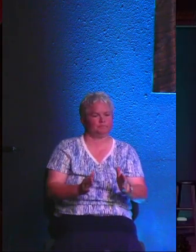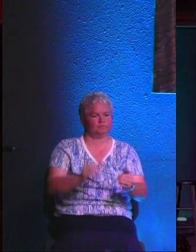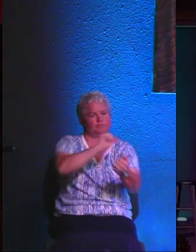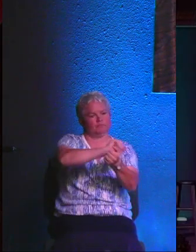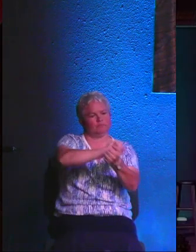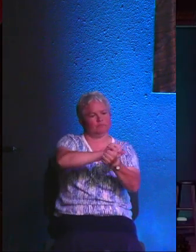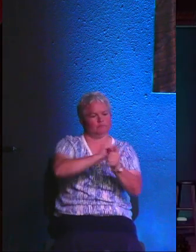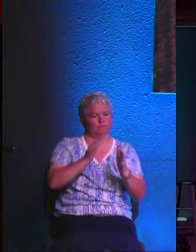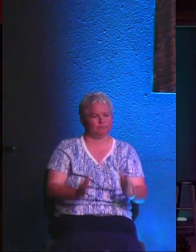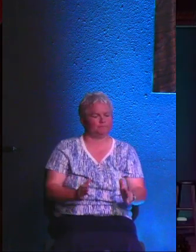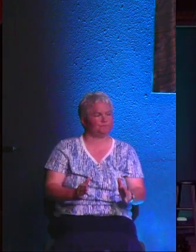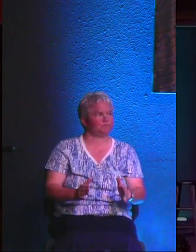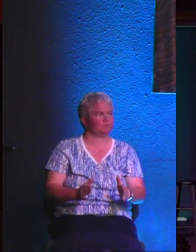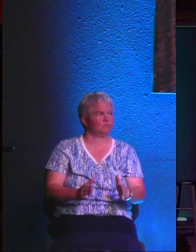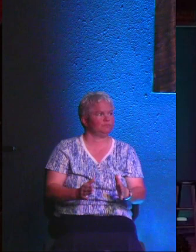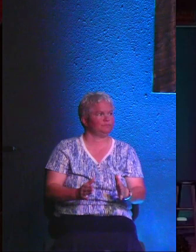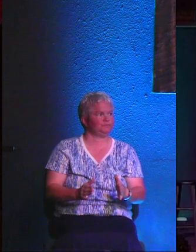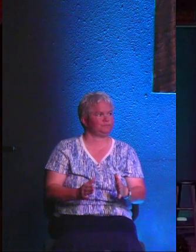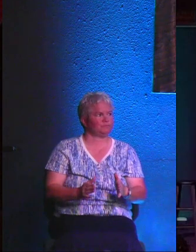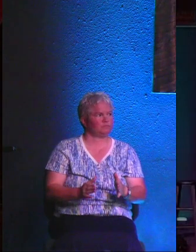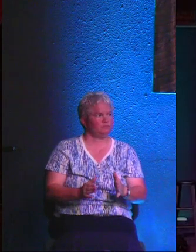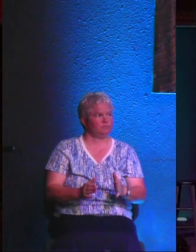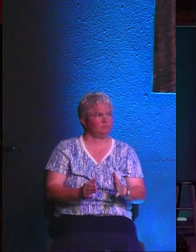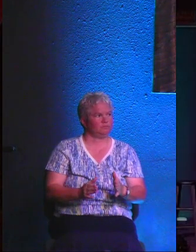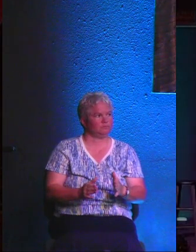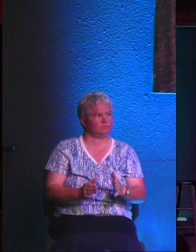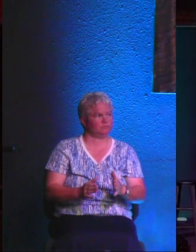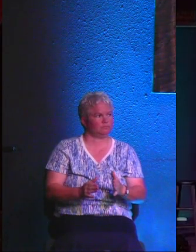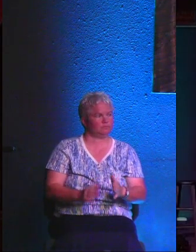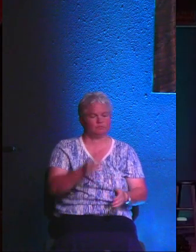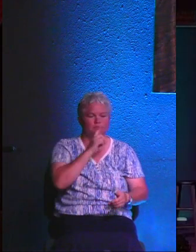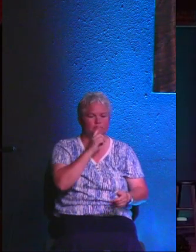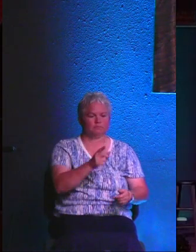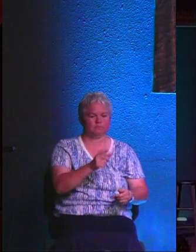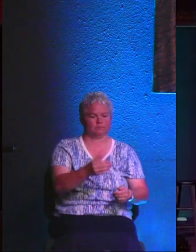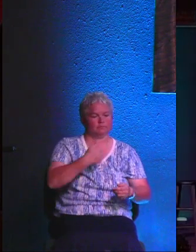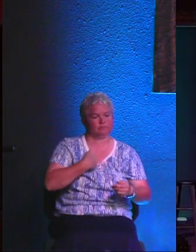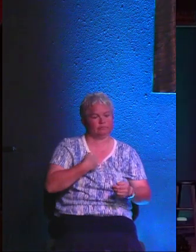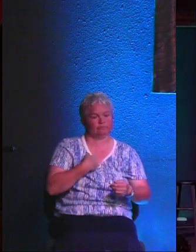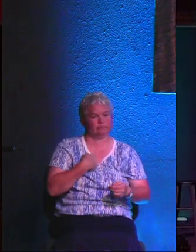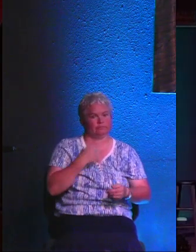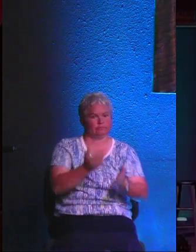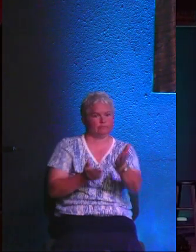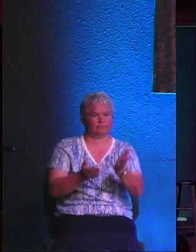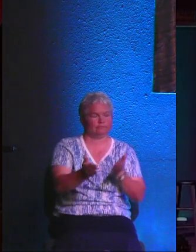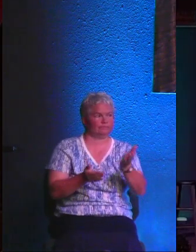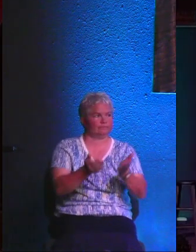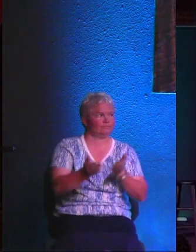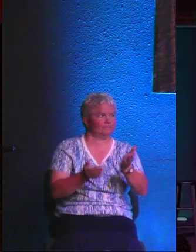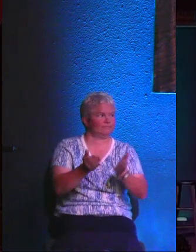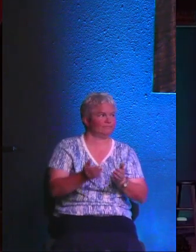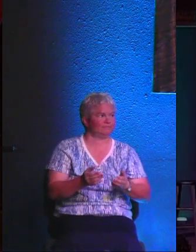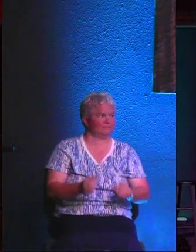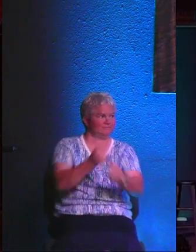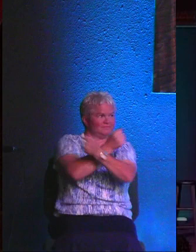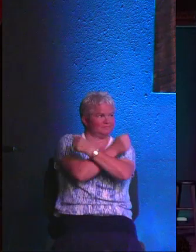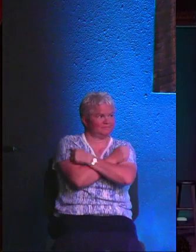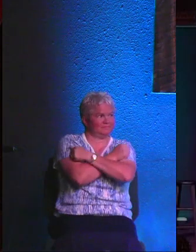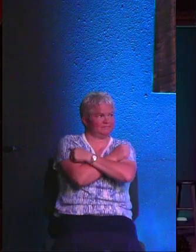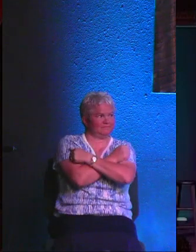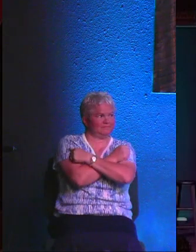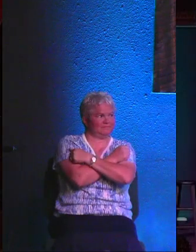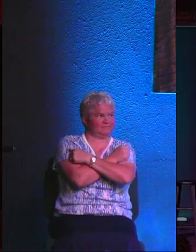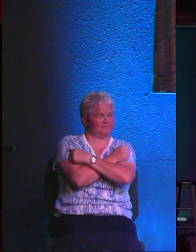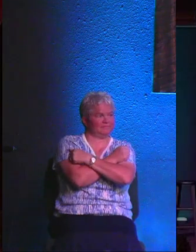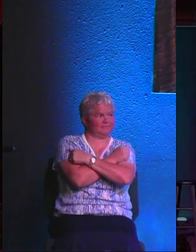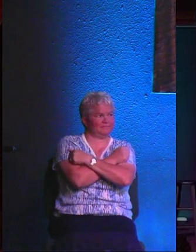need volunteers. So I'm going to expect a lot of people coming to talk to me after service and saying, hey, I would love to